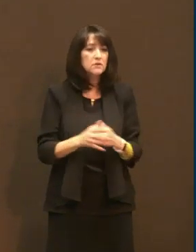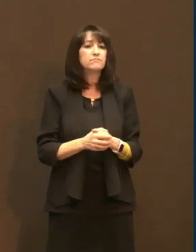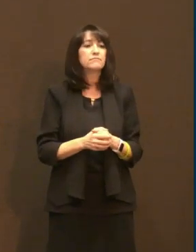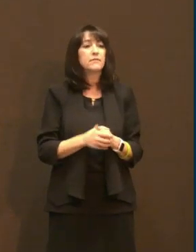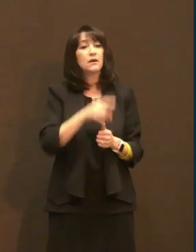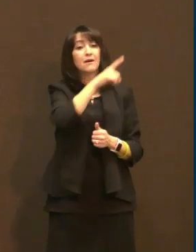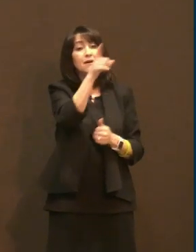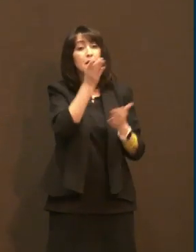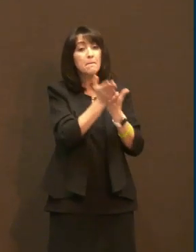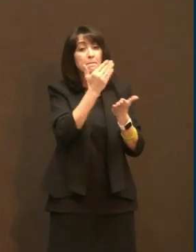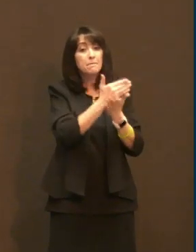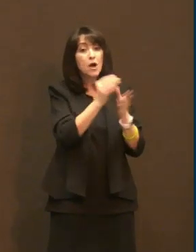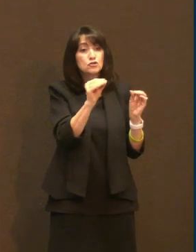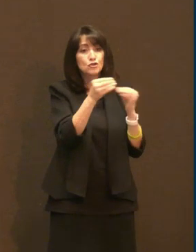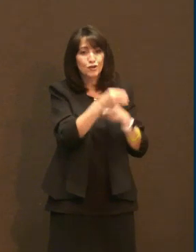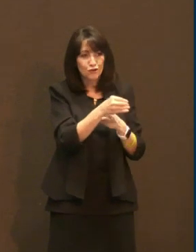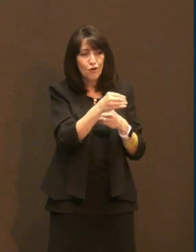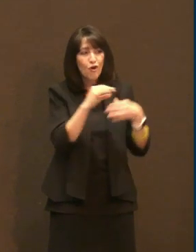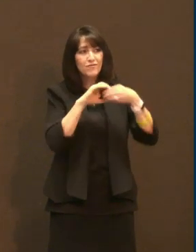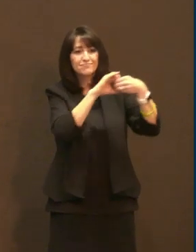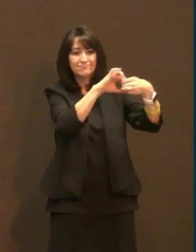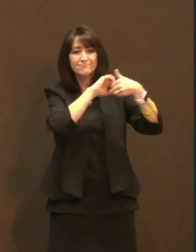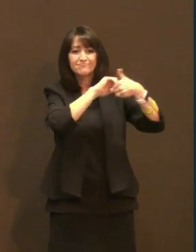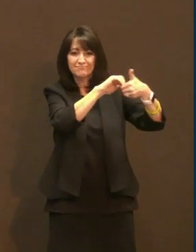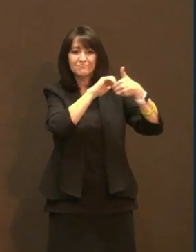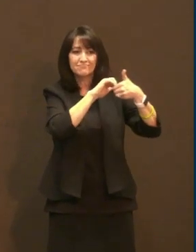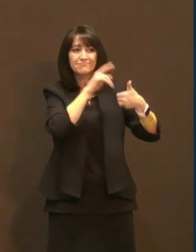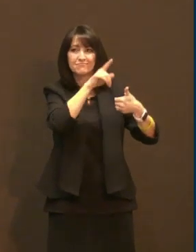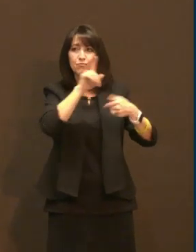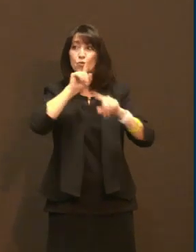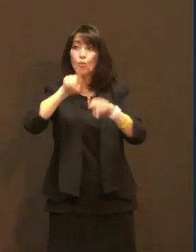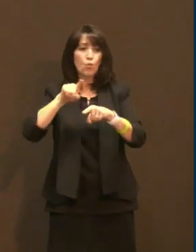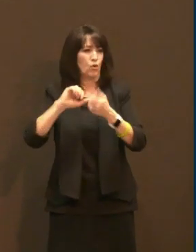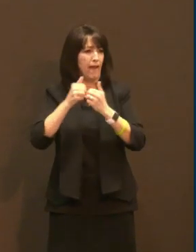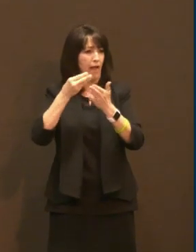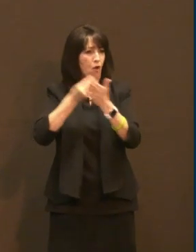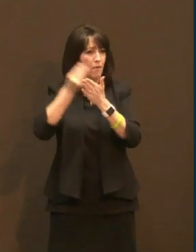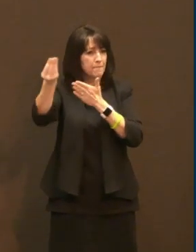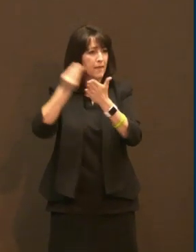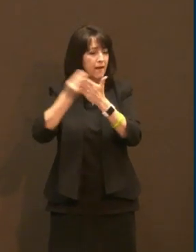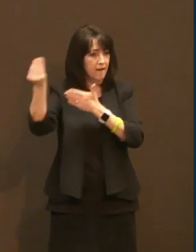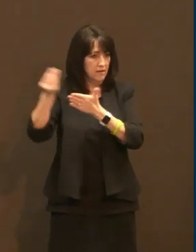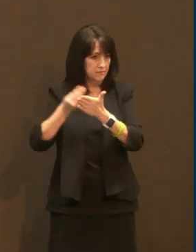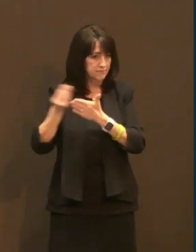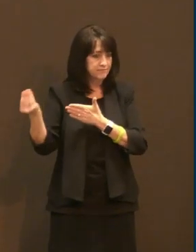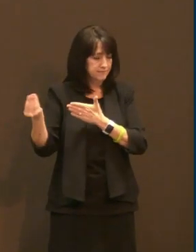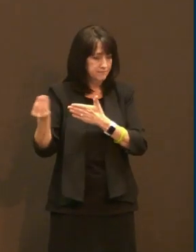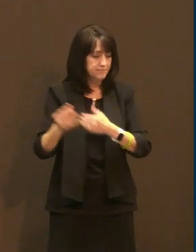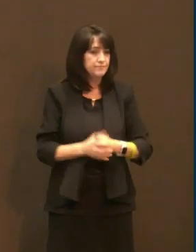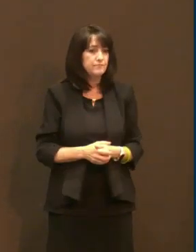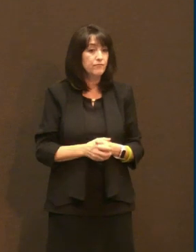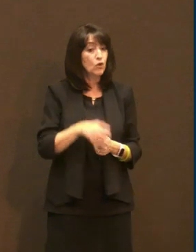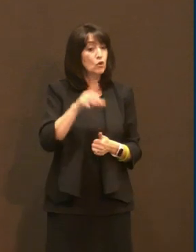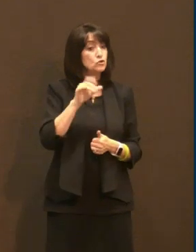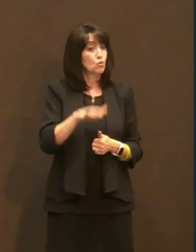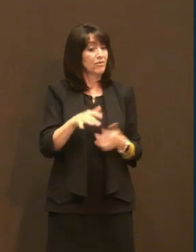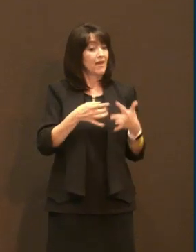pull this together. So this is going to expand on the community call to action that was launched on the DHSS website approximately 4 or 5 weeks